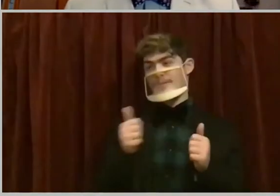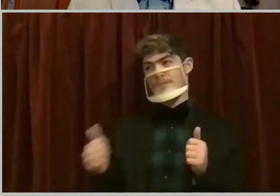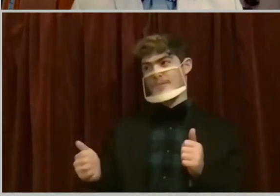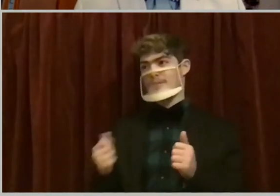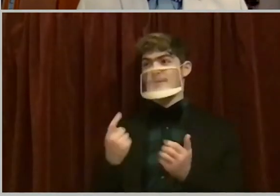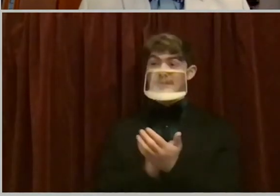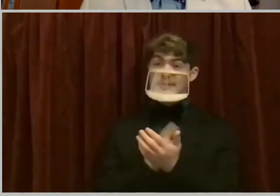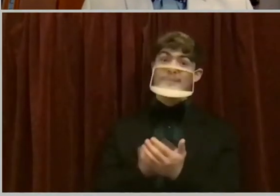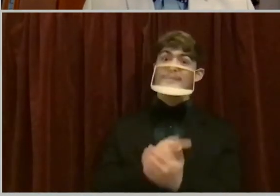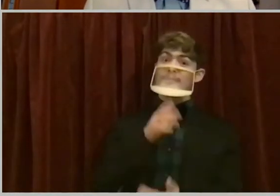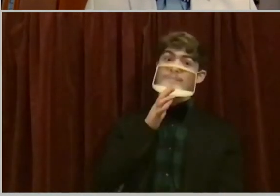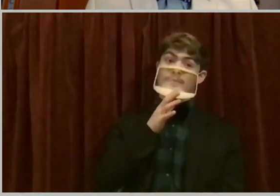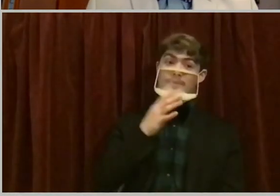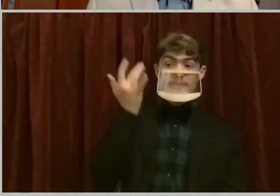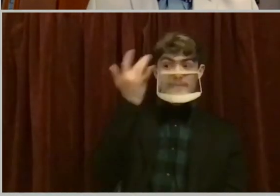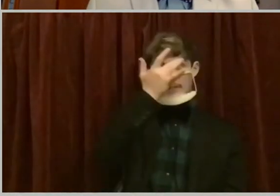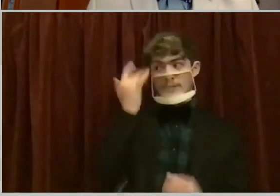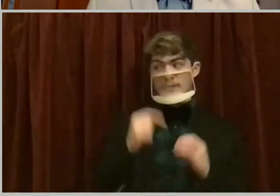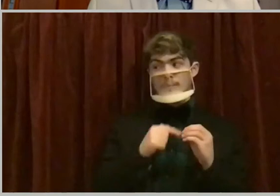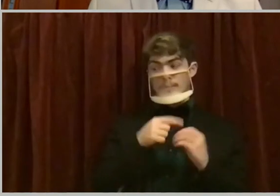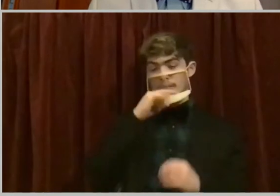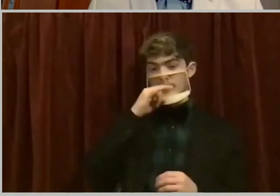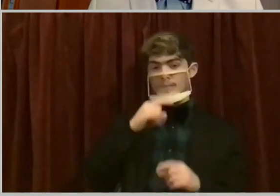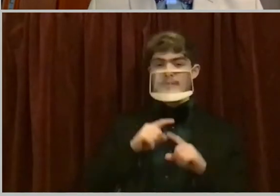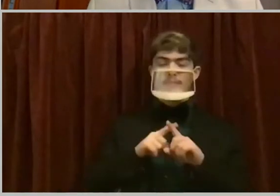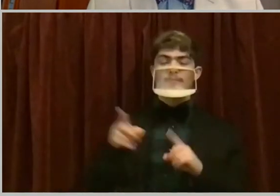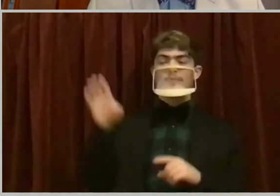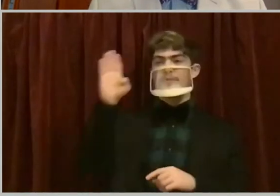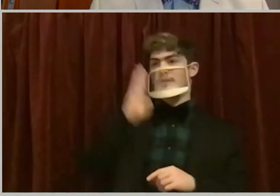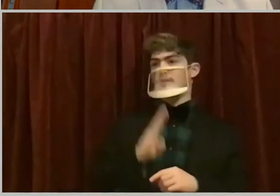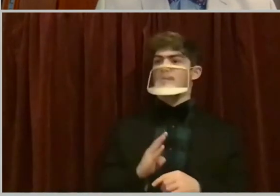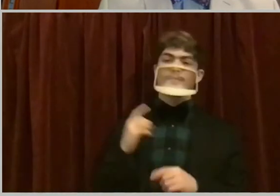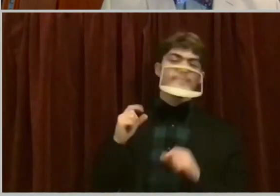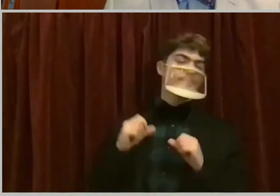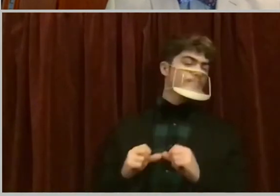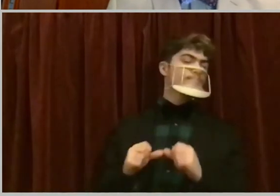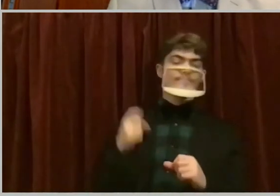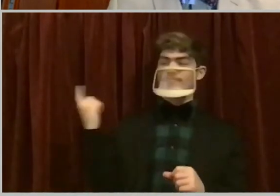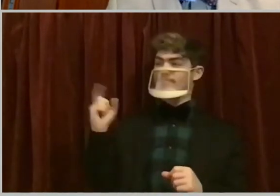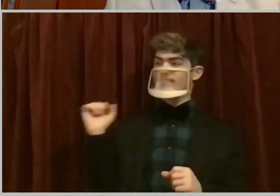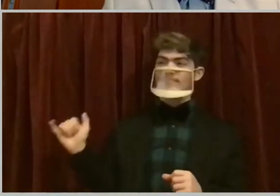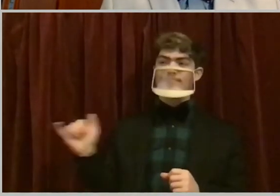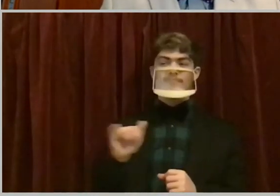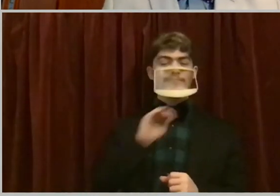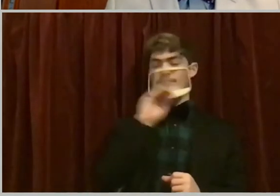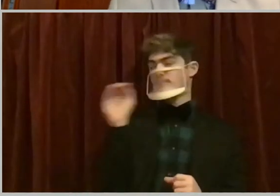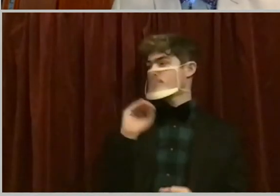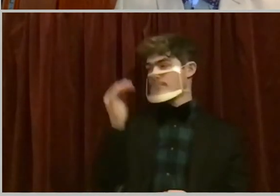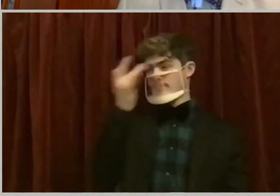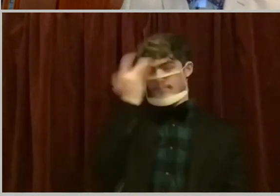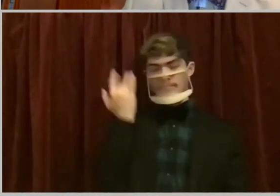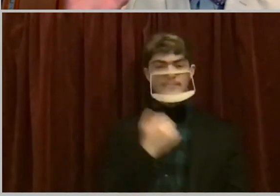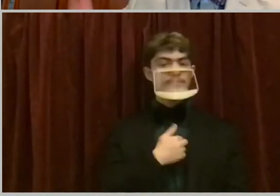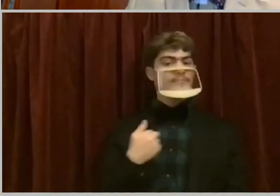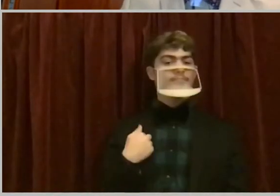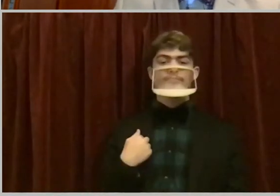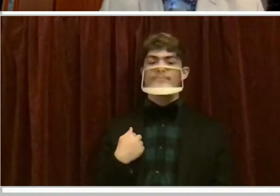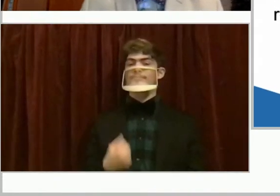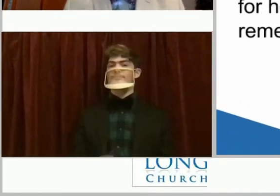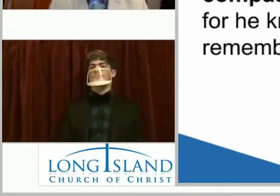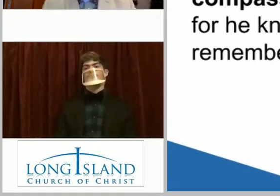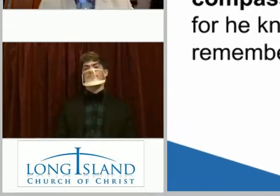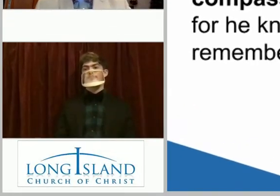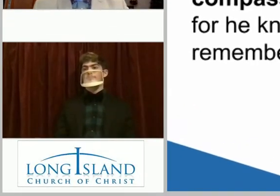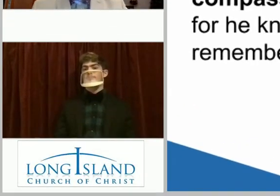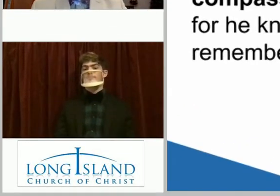about her child. But God says, "I will not forget you." Here's another parenting